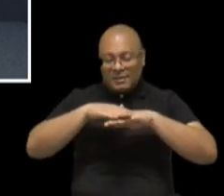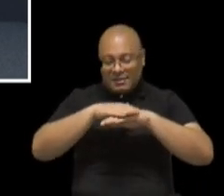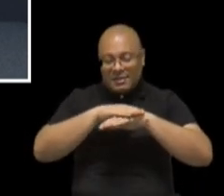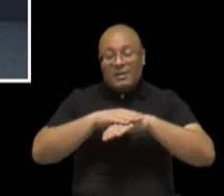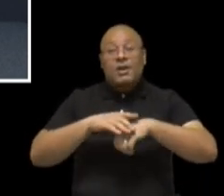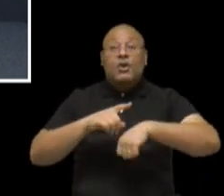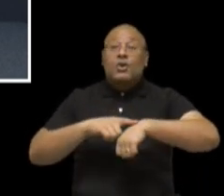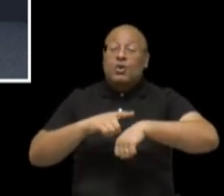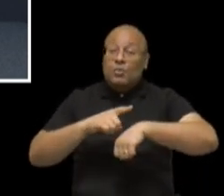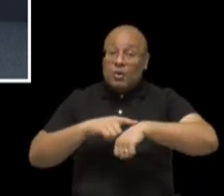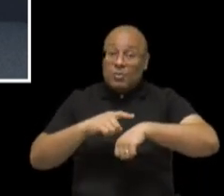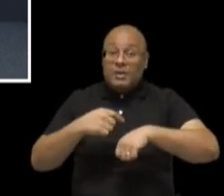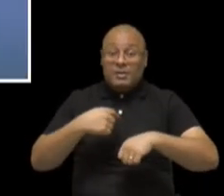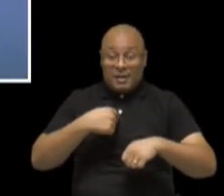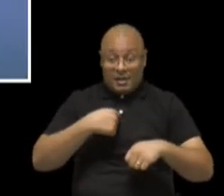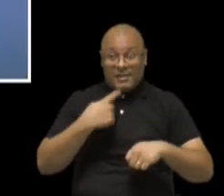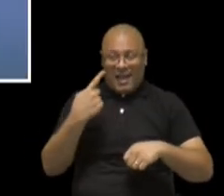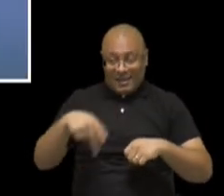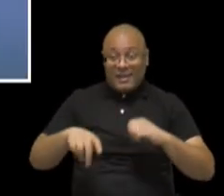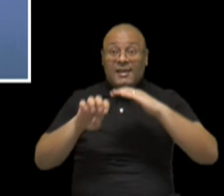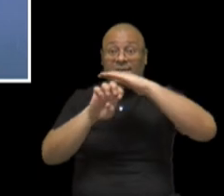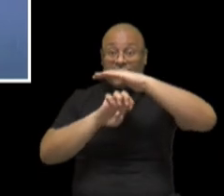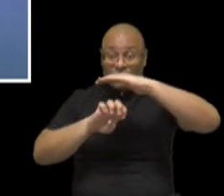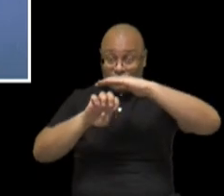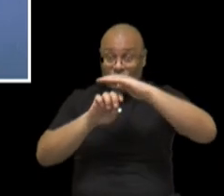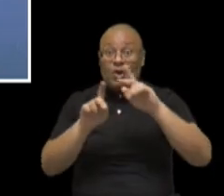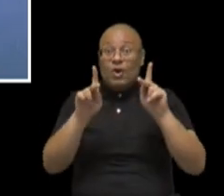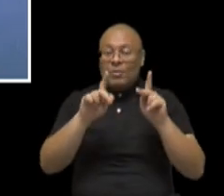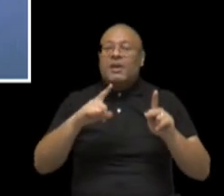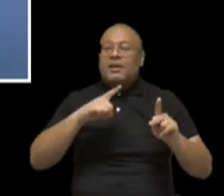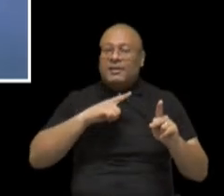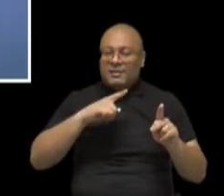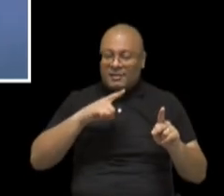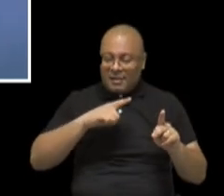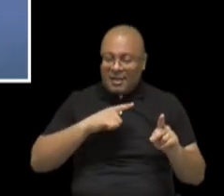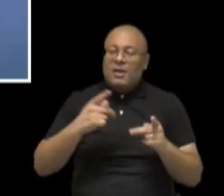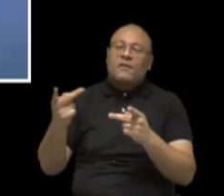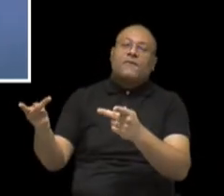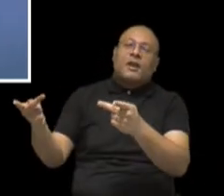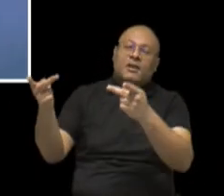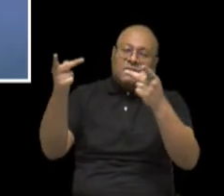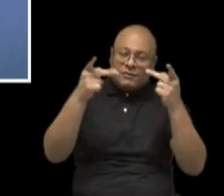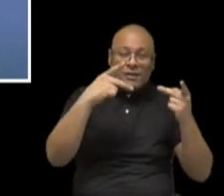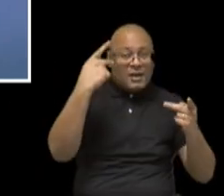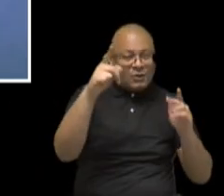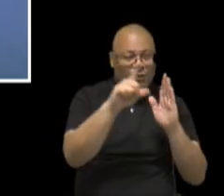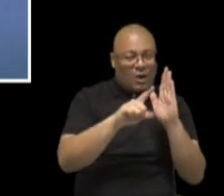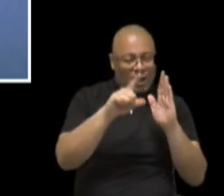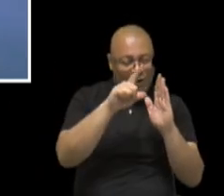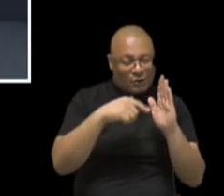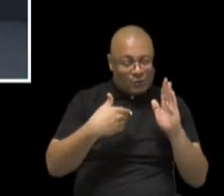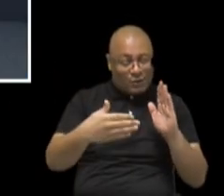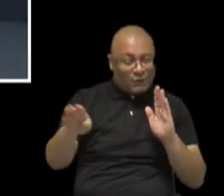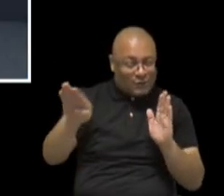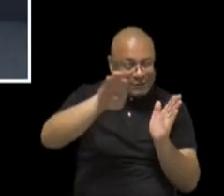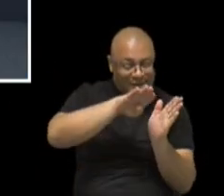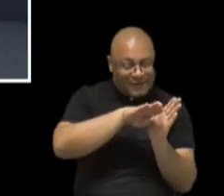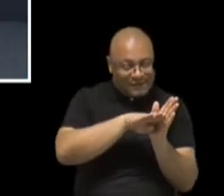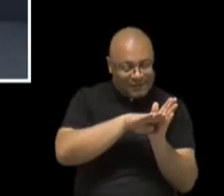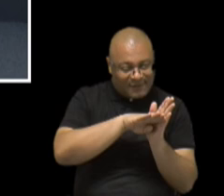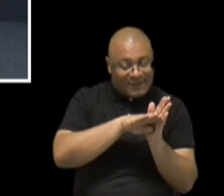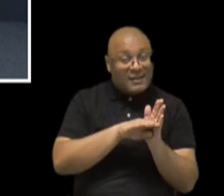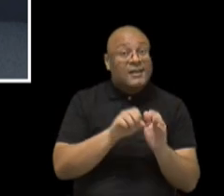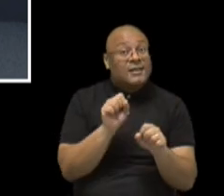is that I am in the shopping mall. So right now I'll go downstairs and look at your store, obviously, before going really back